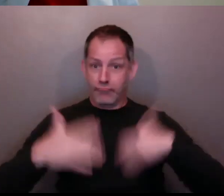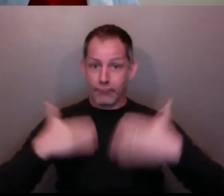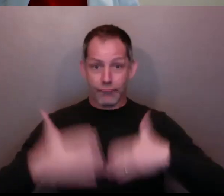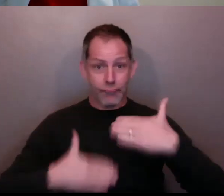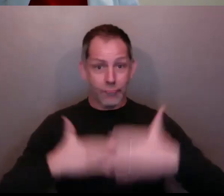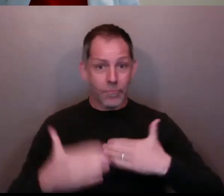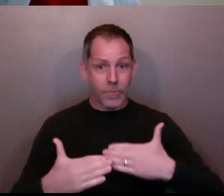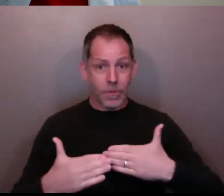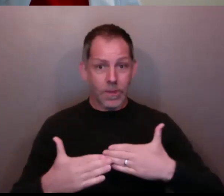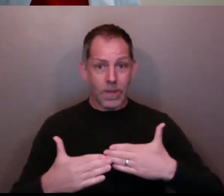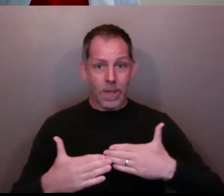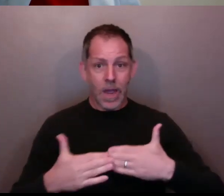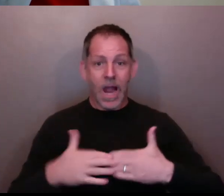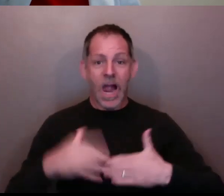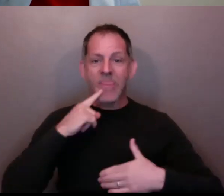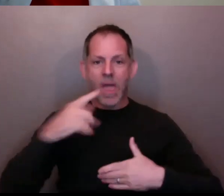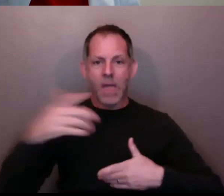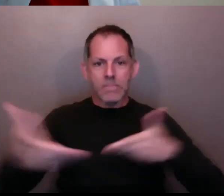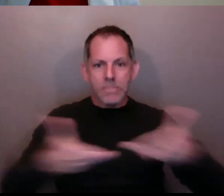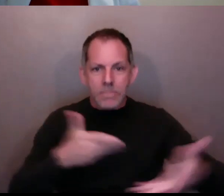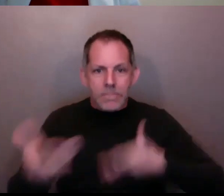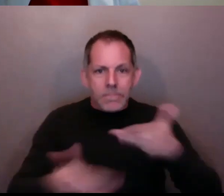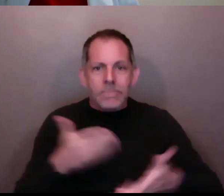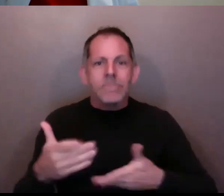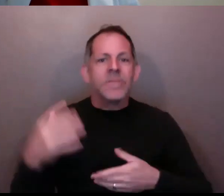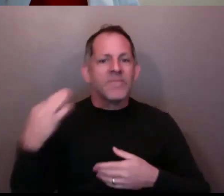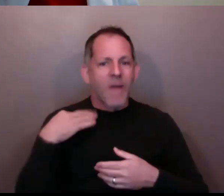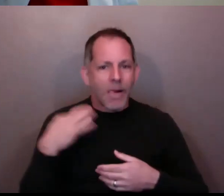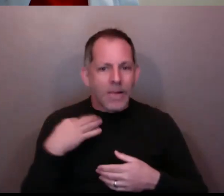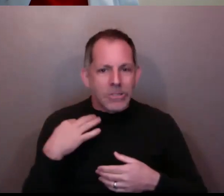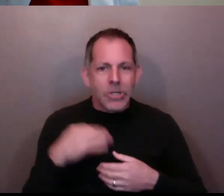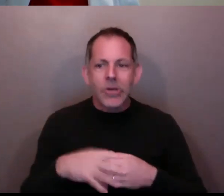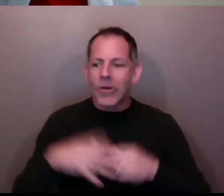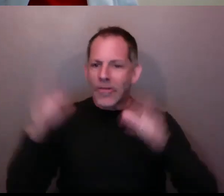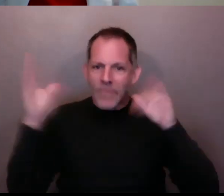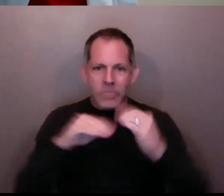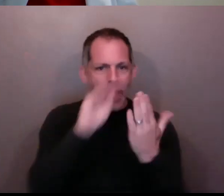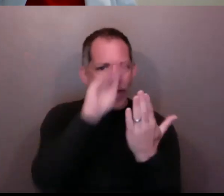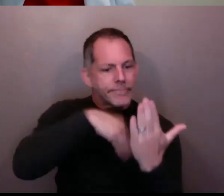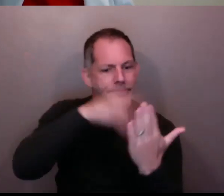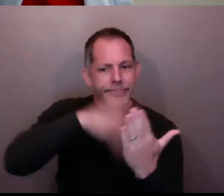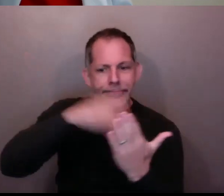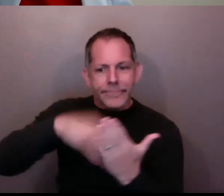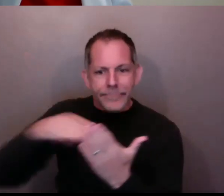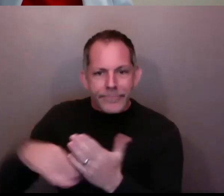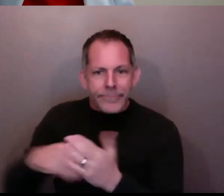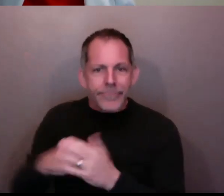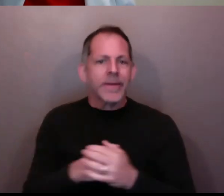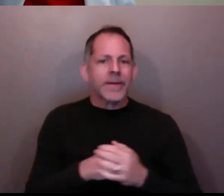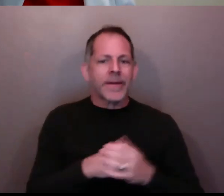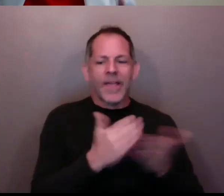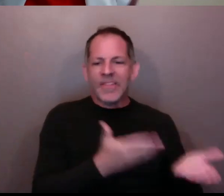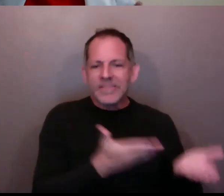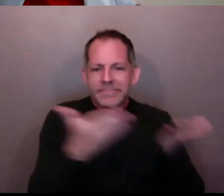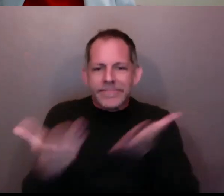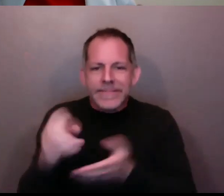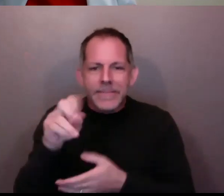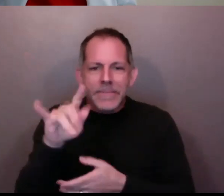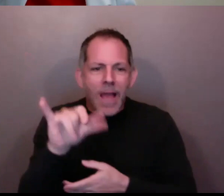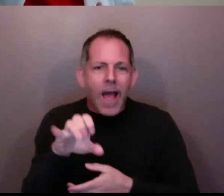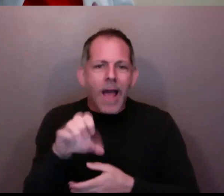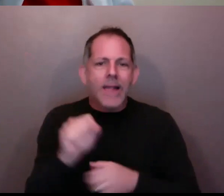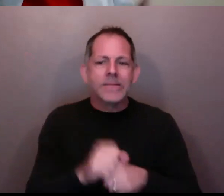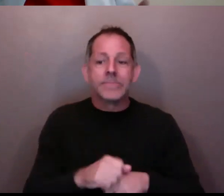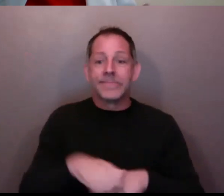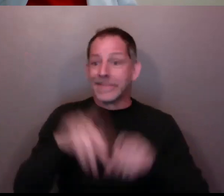supporting logistics, working as couriers, running test kits to